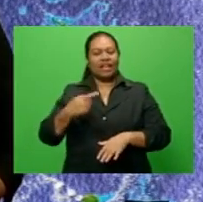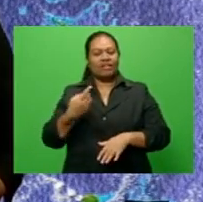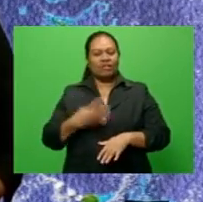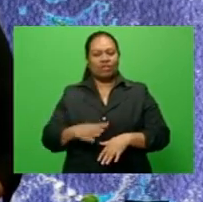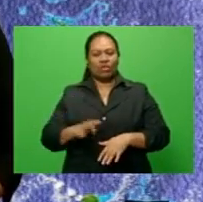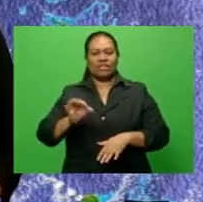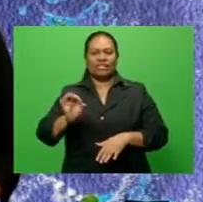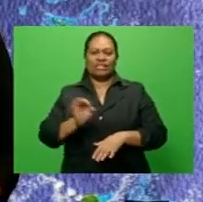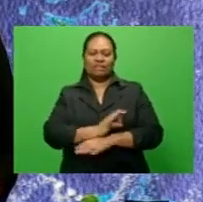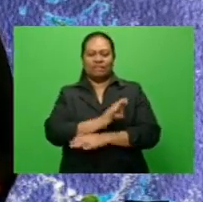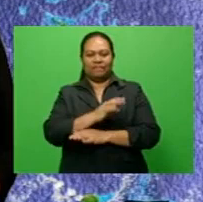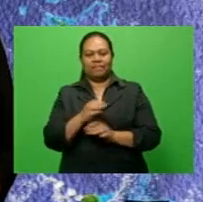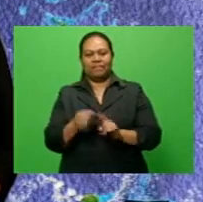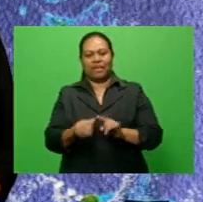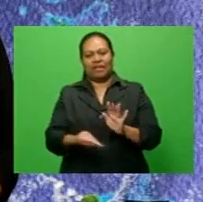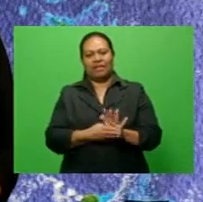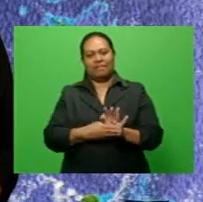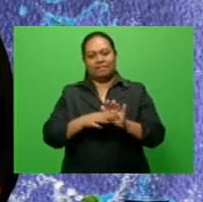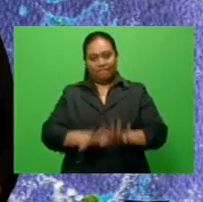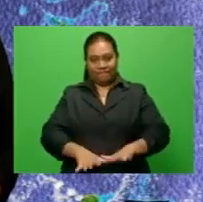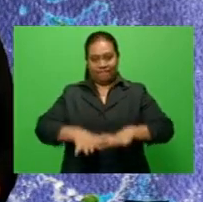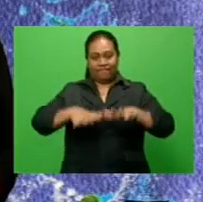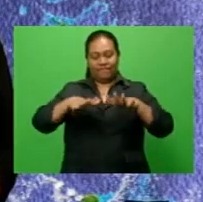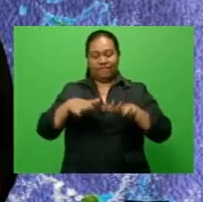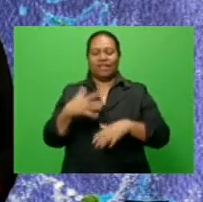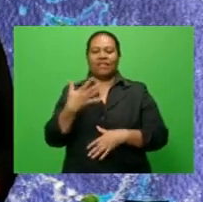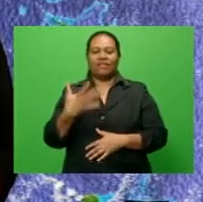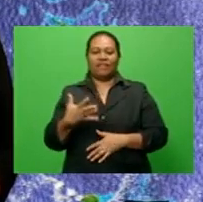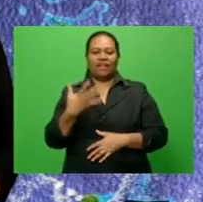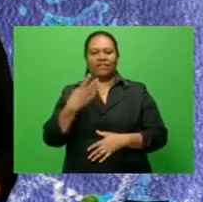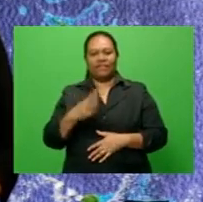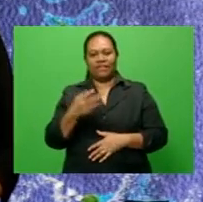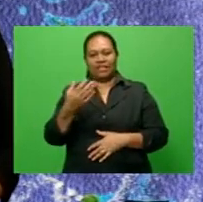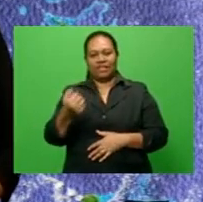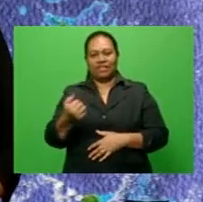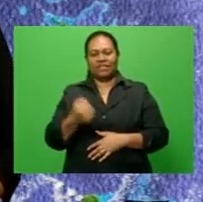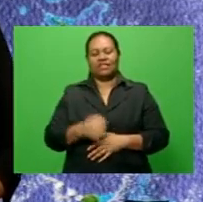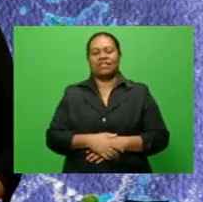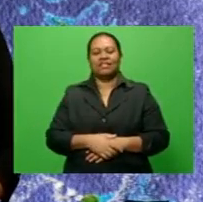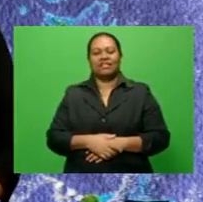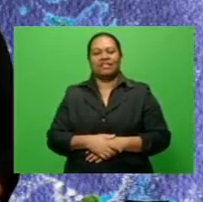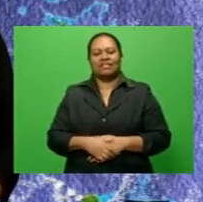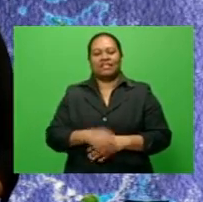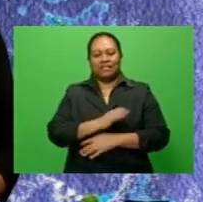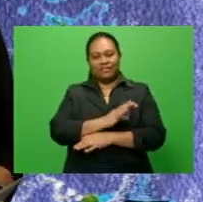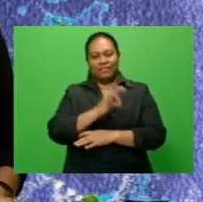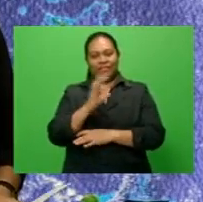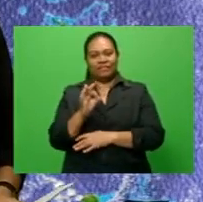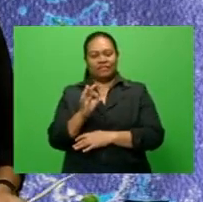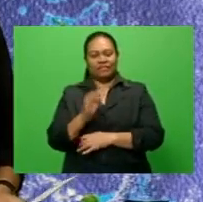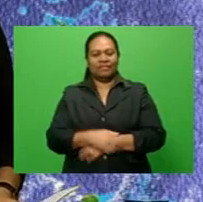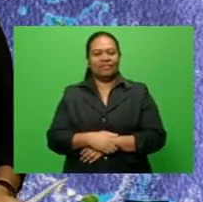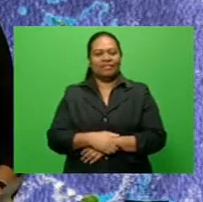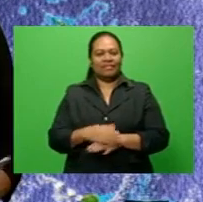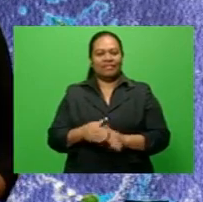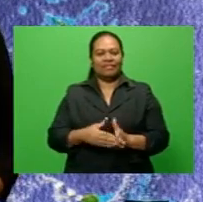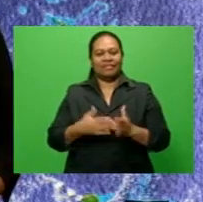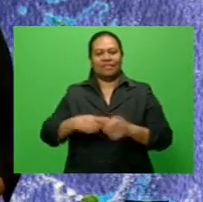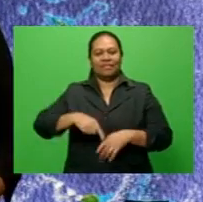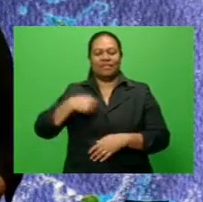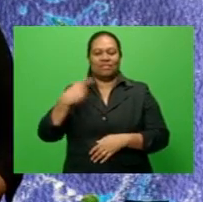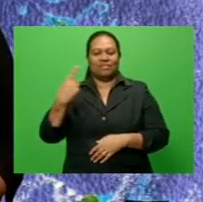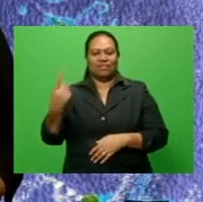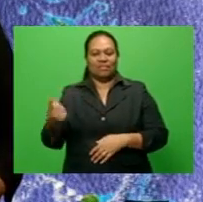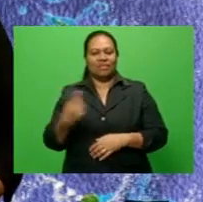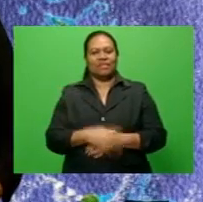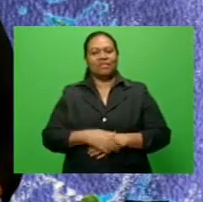p.m. with high tide at 5:26 p.m. Sunrise at 6:24. For tomorrow, it will be a